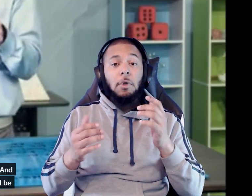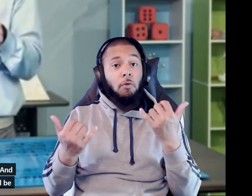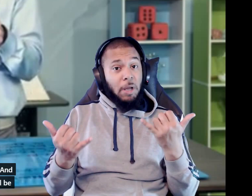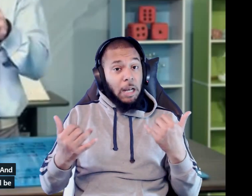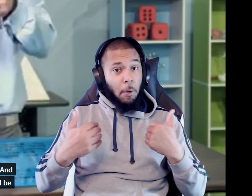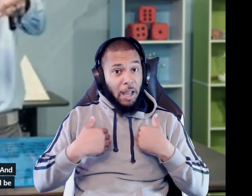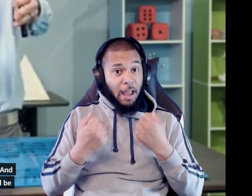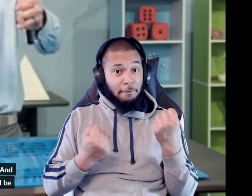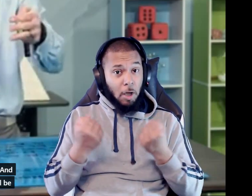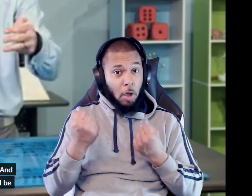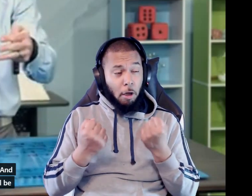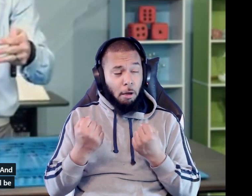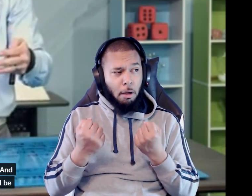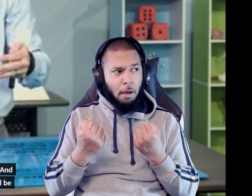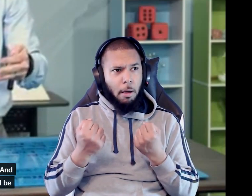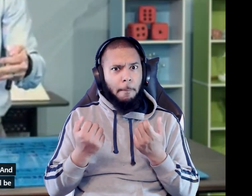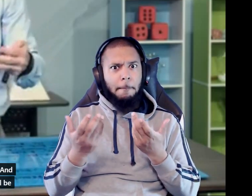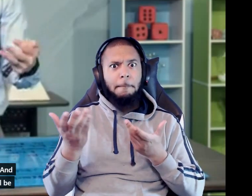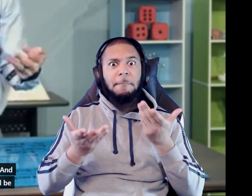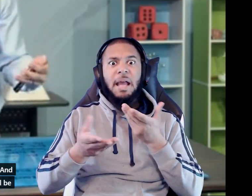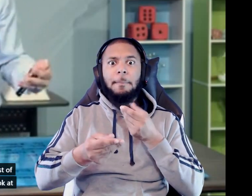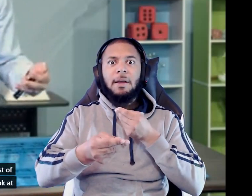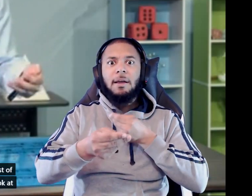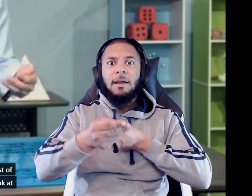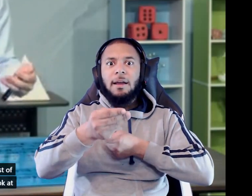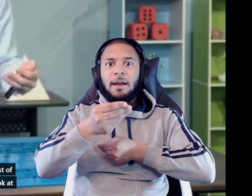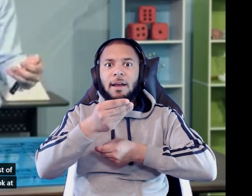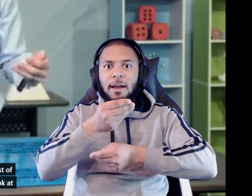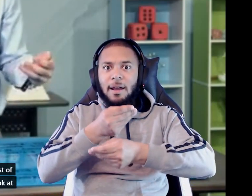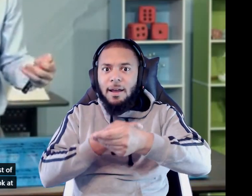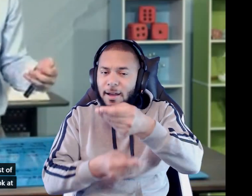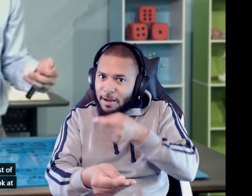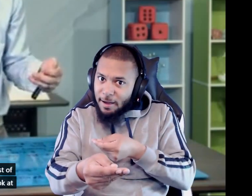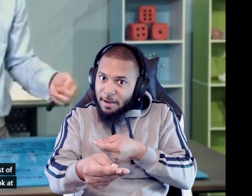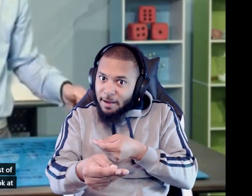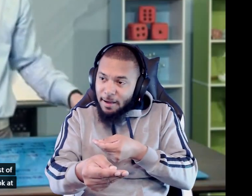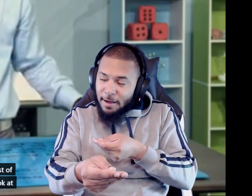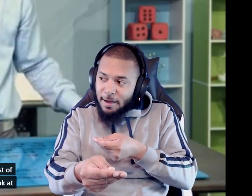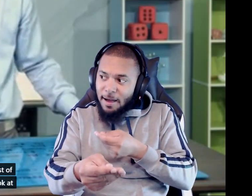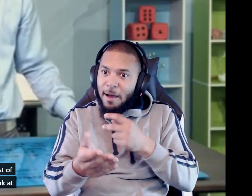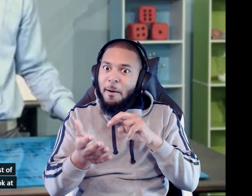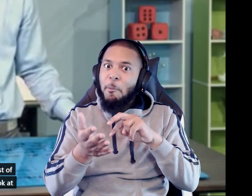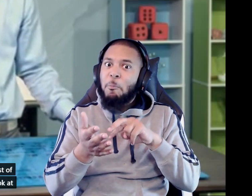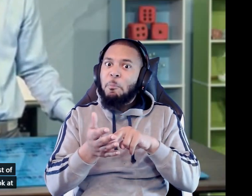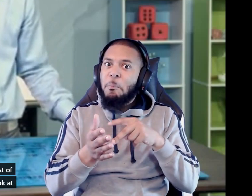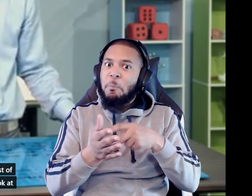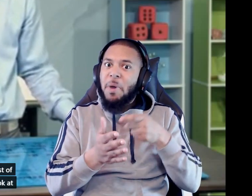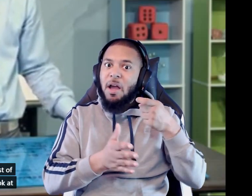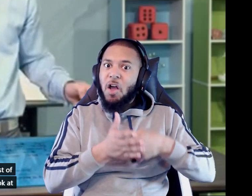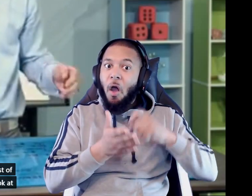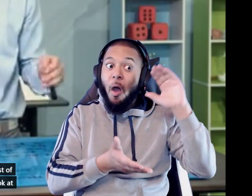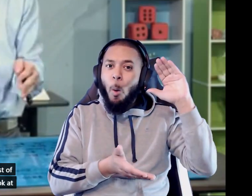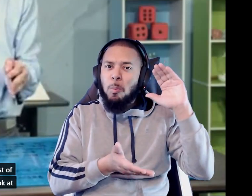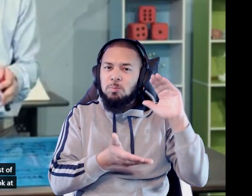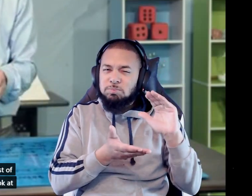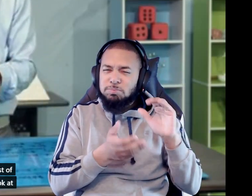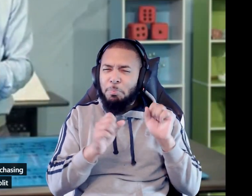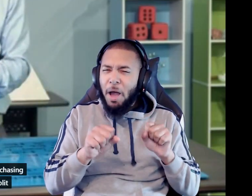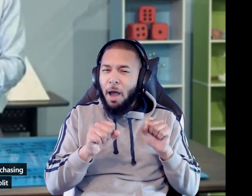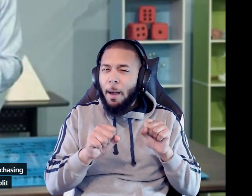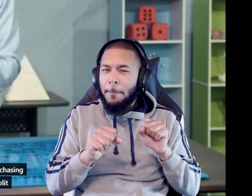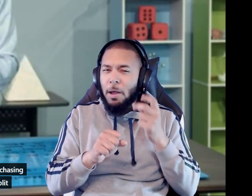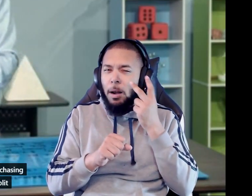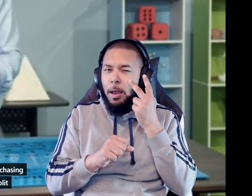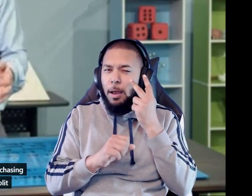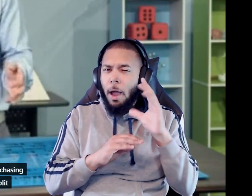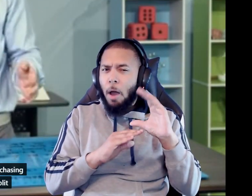now, and maybe if I trade that car in, I'll be able to defray some of the cost of that new truck. Let's take a look at